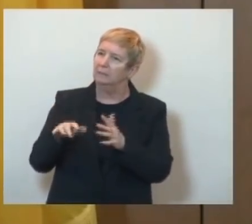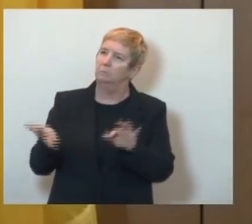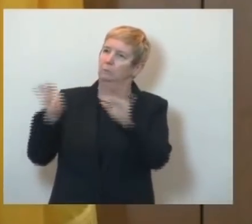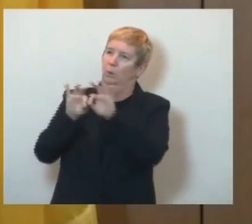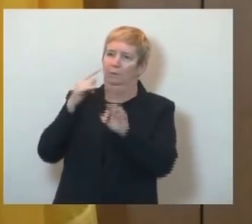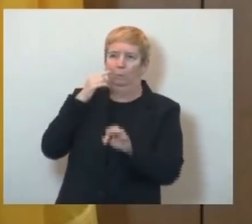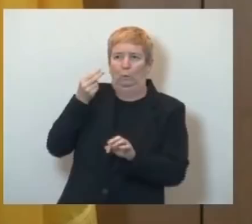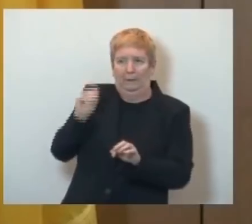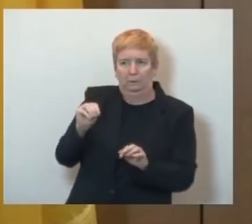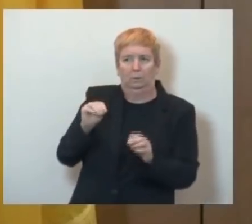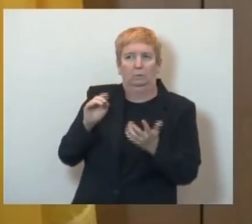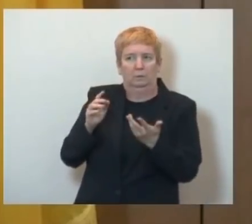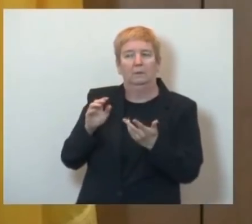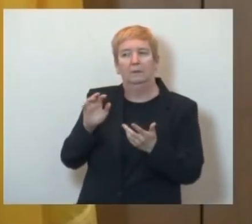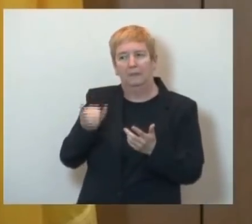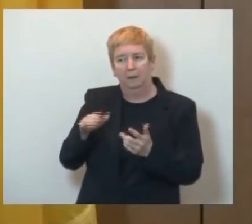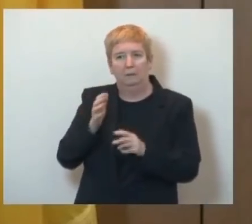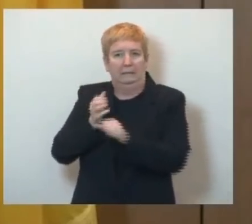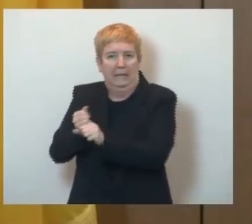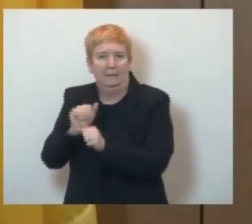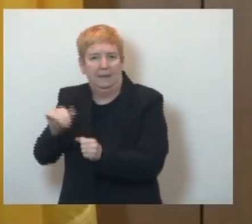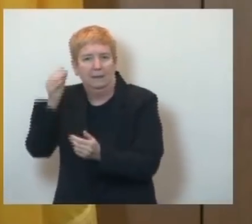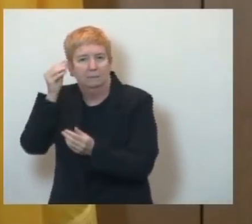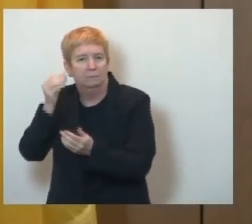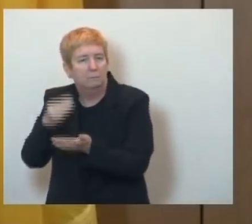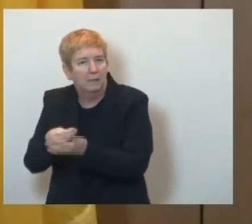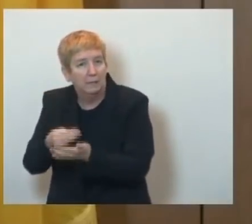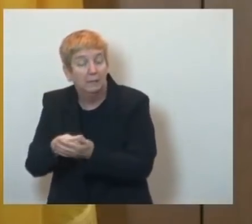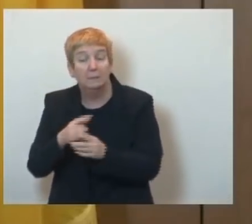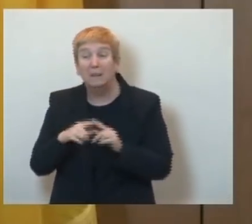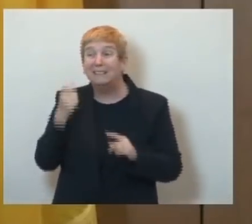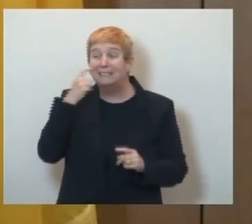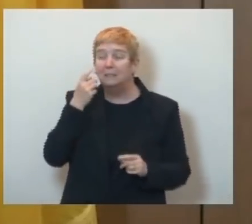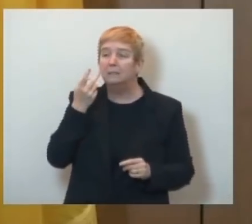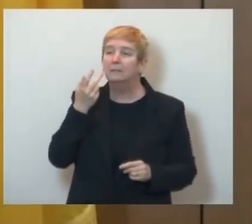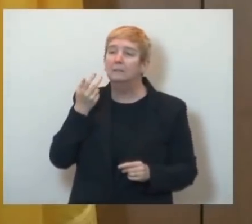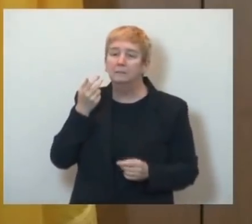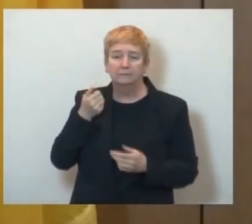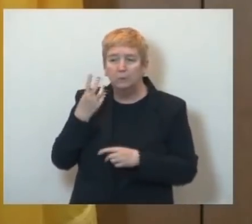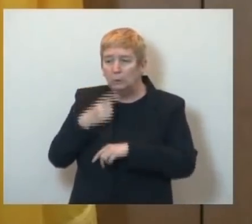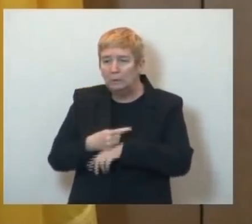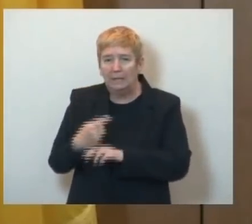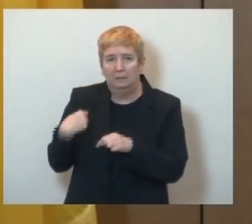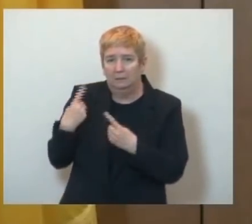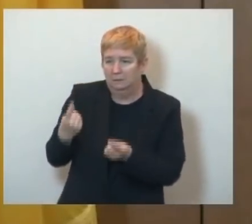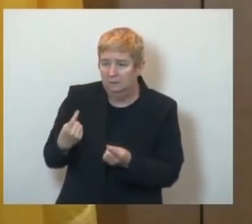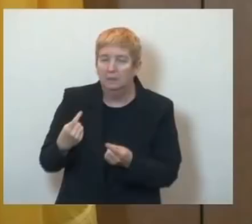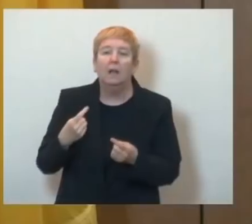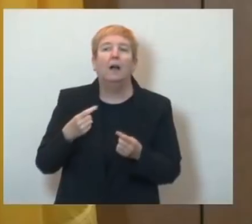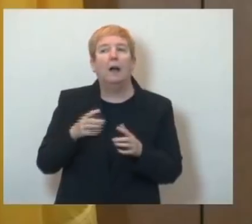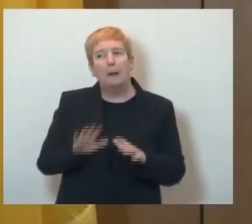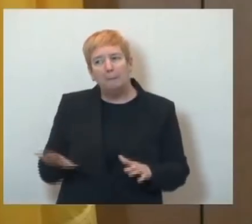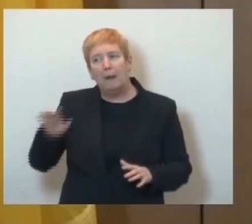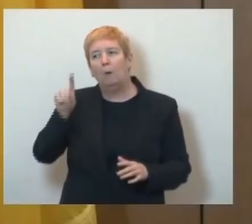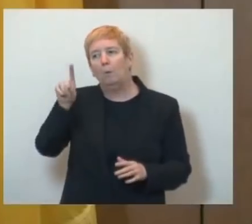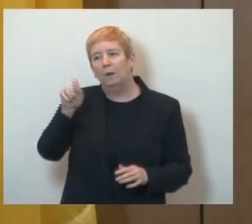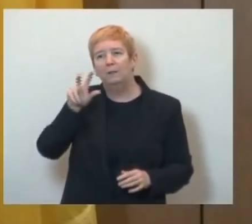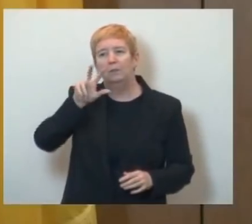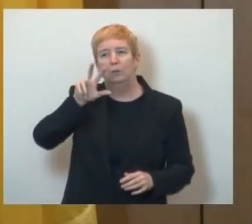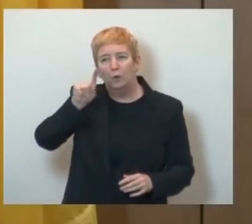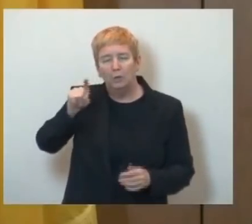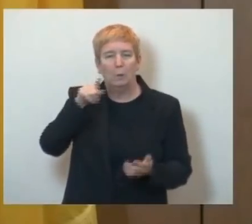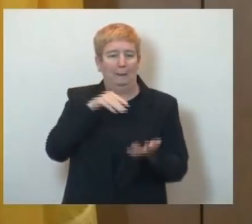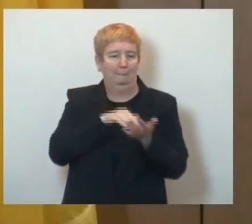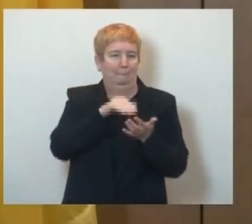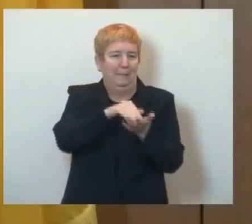Mexico, we're receiving that. In recent days, have collectively around the state have gotten another $131